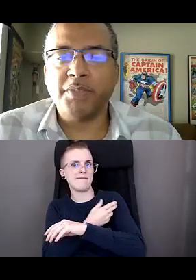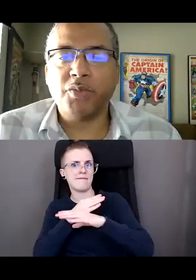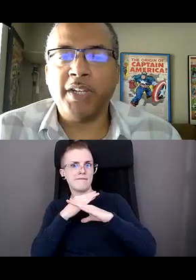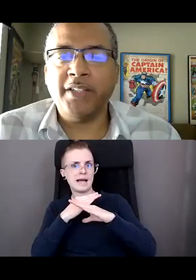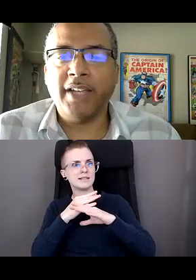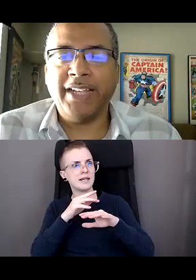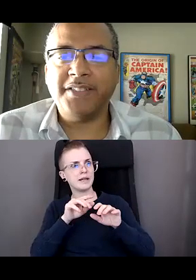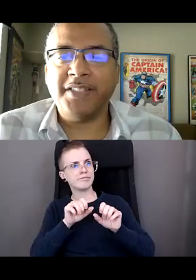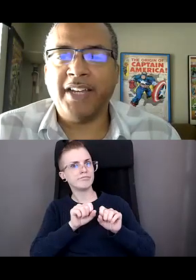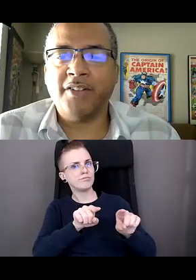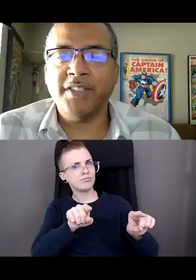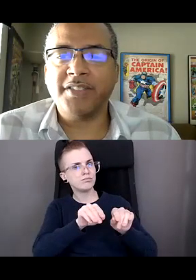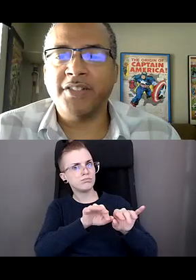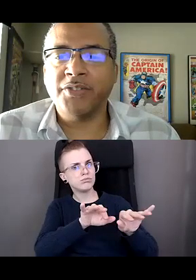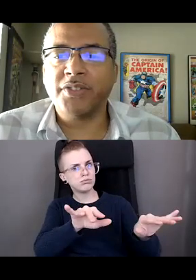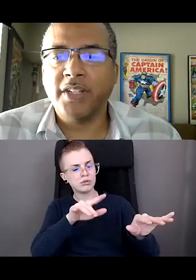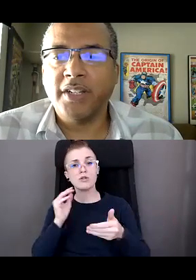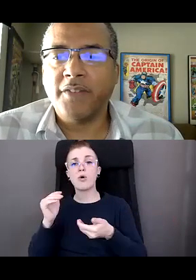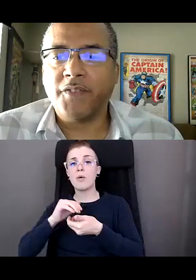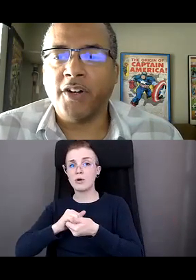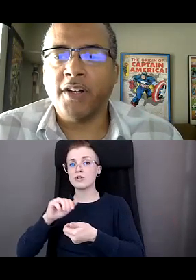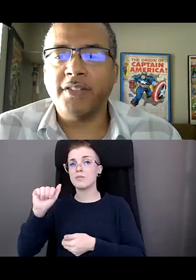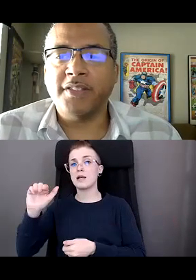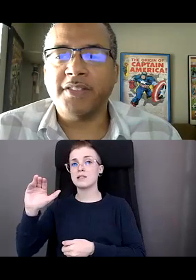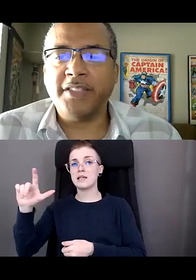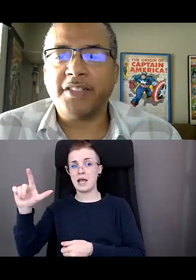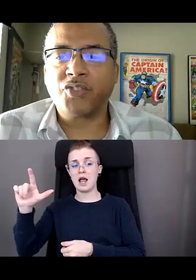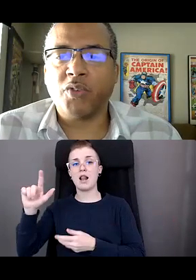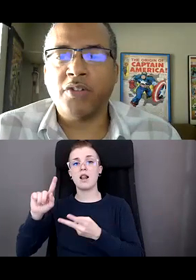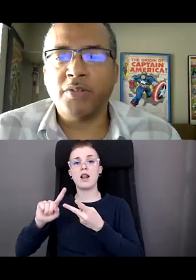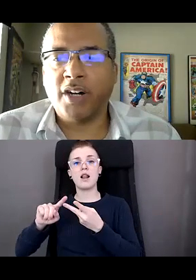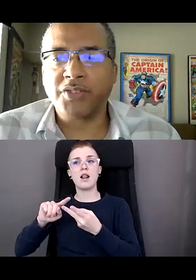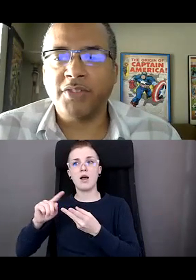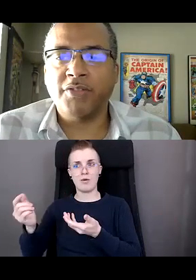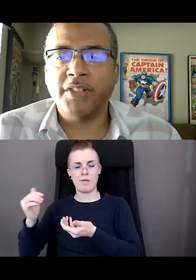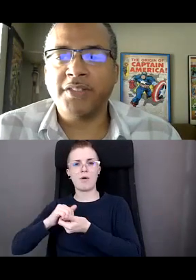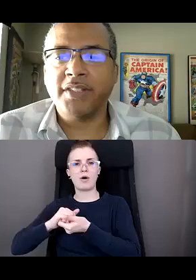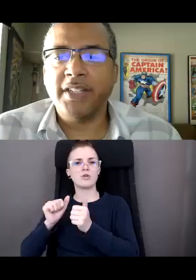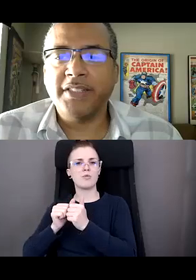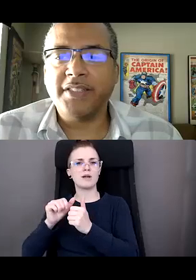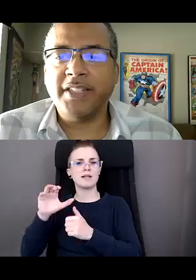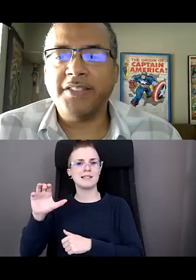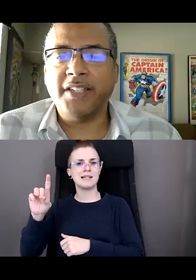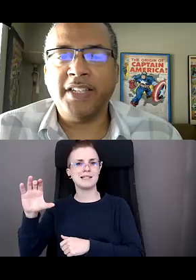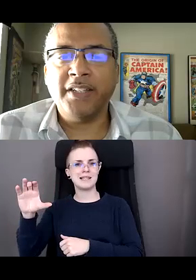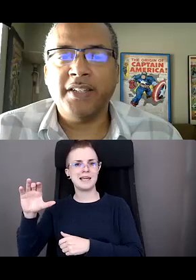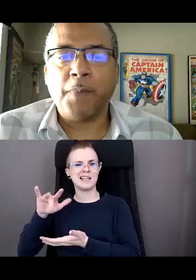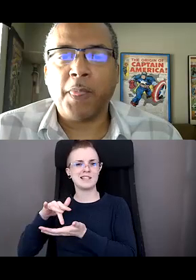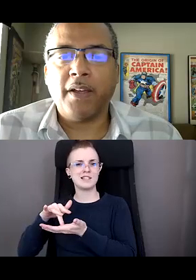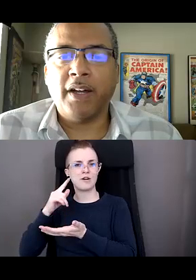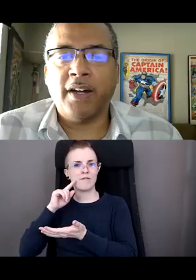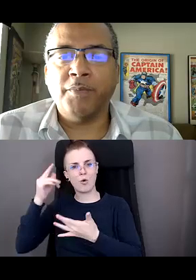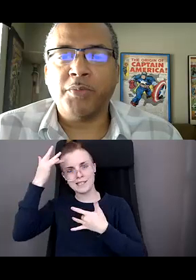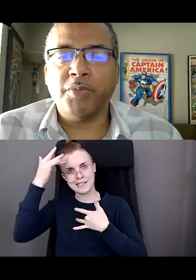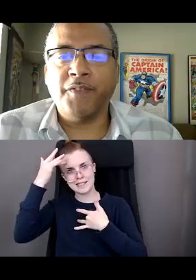partnership between ACL and the Centers for Disease Control, also known as CDC,